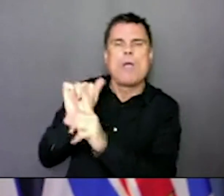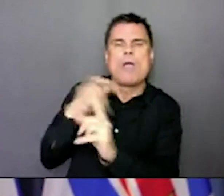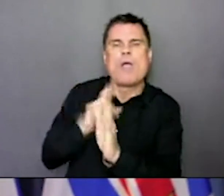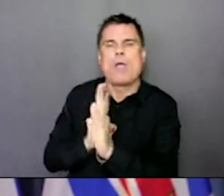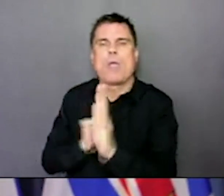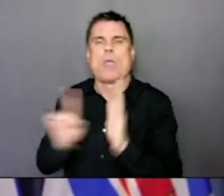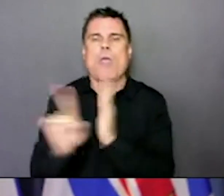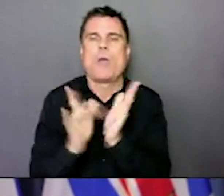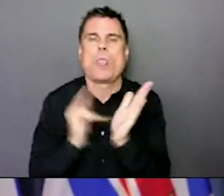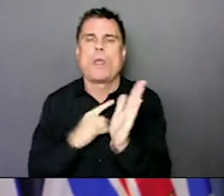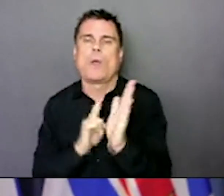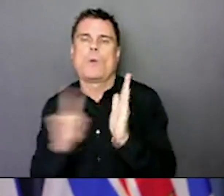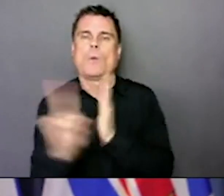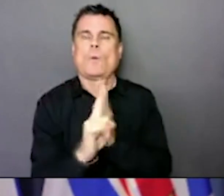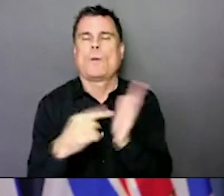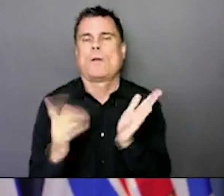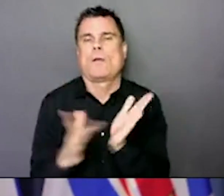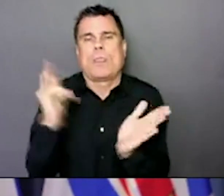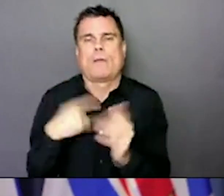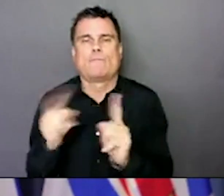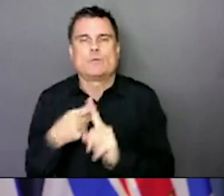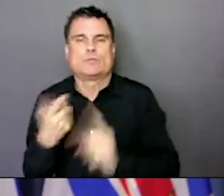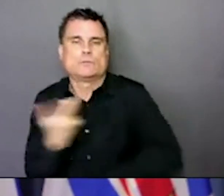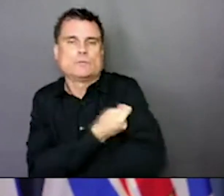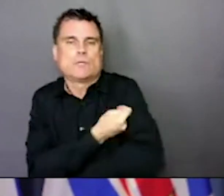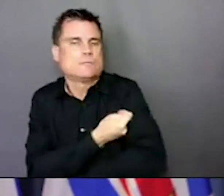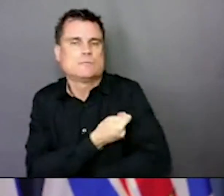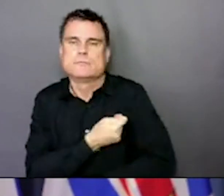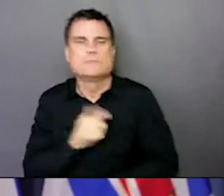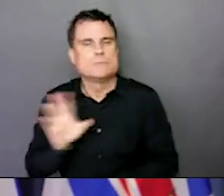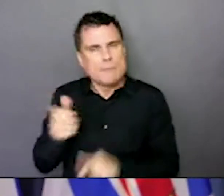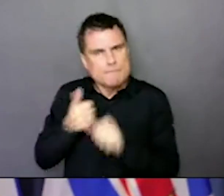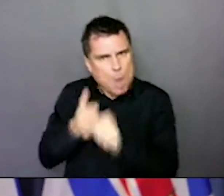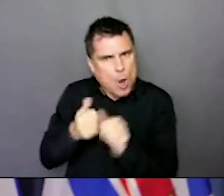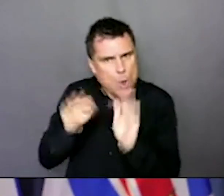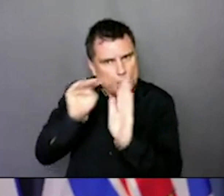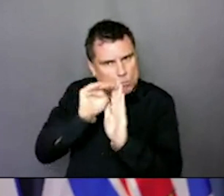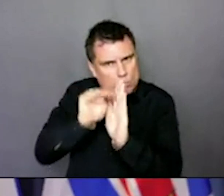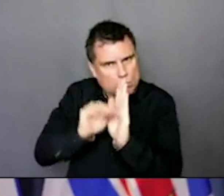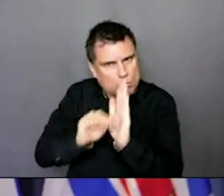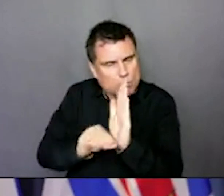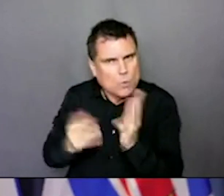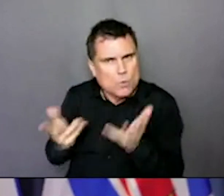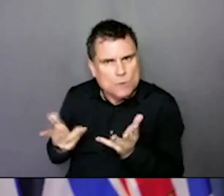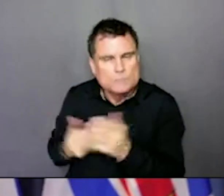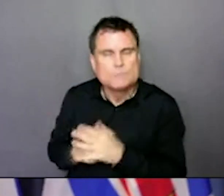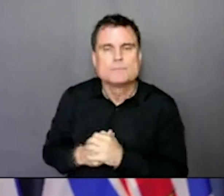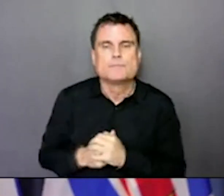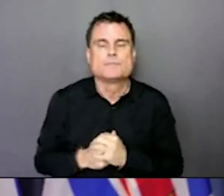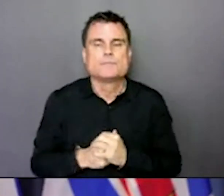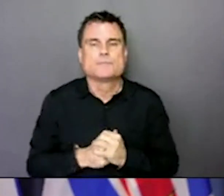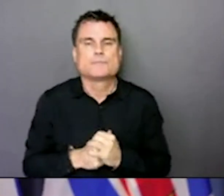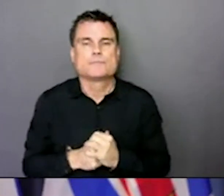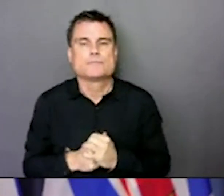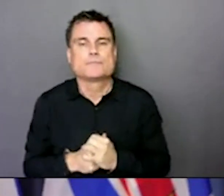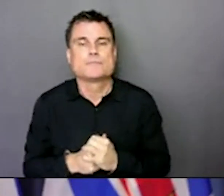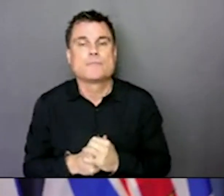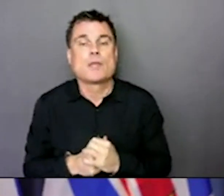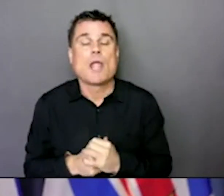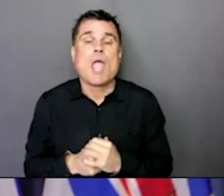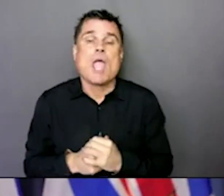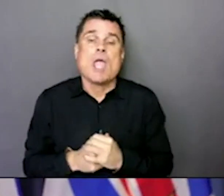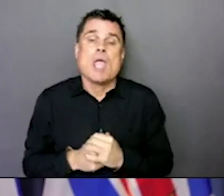should? Well, I can't say today, Richard, what will happen with individuals in April. I can